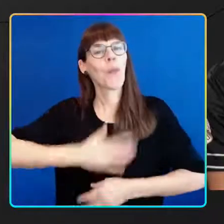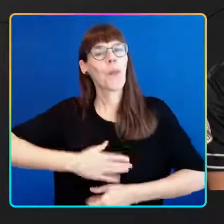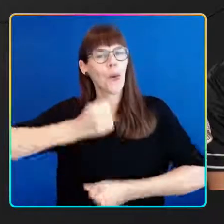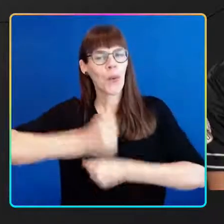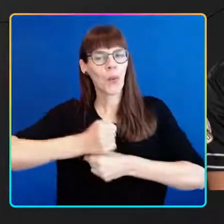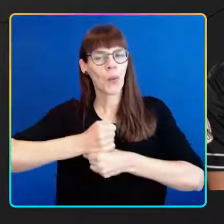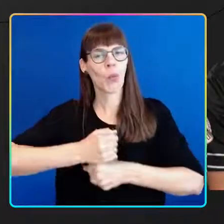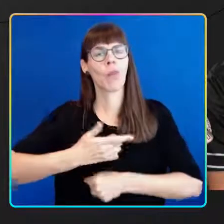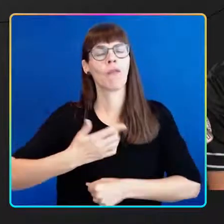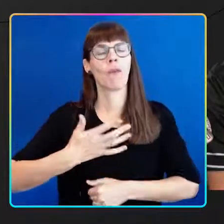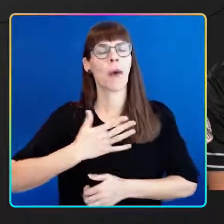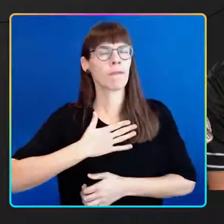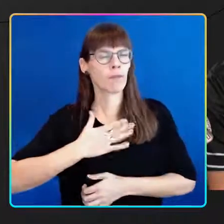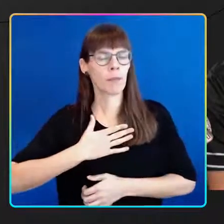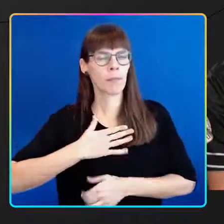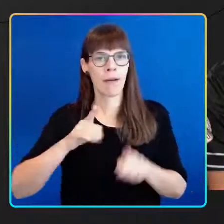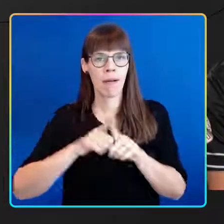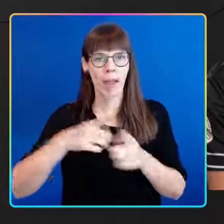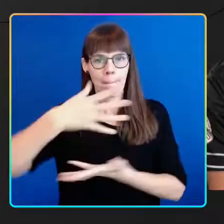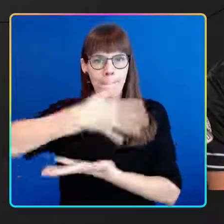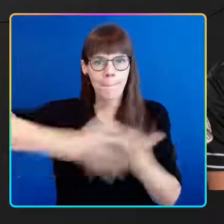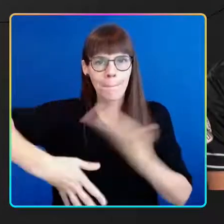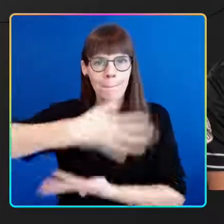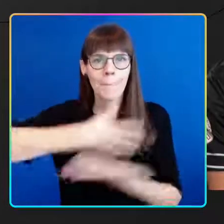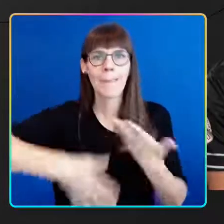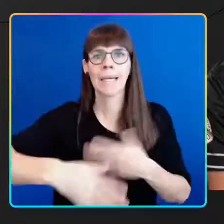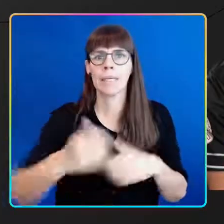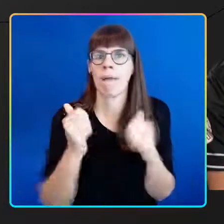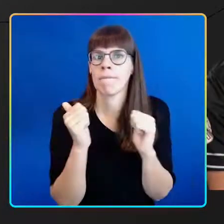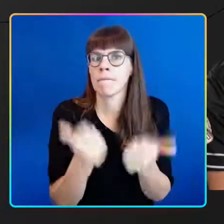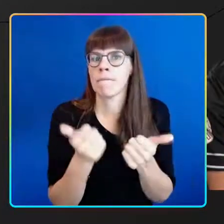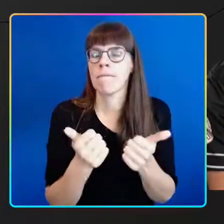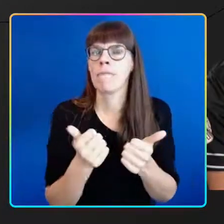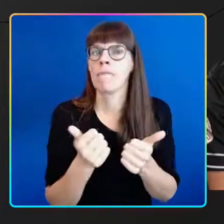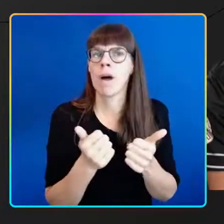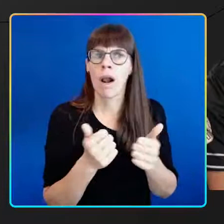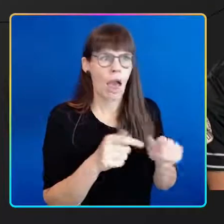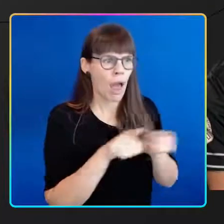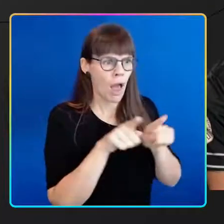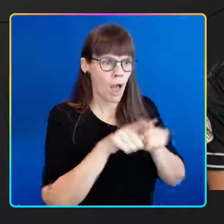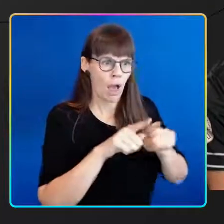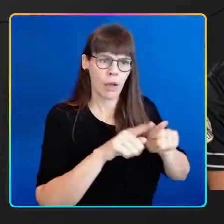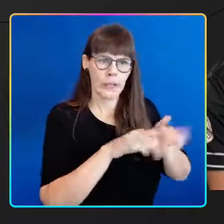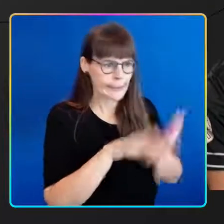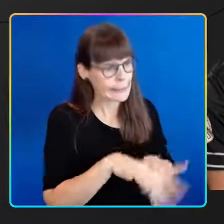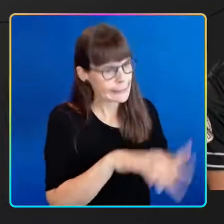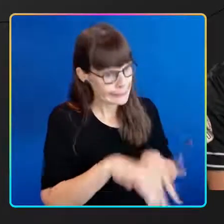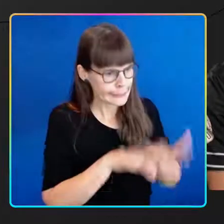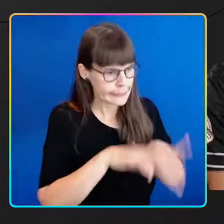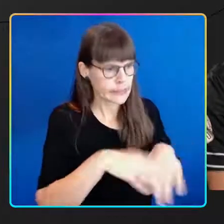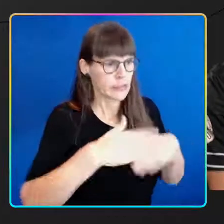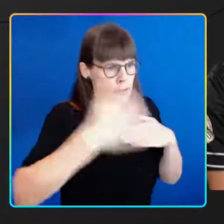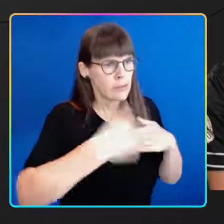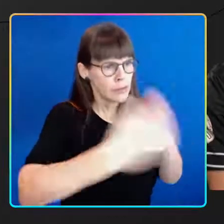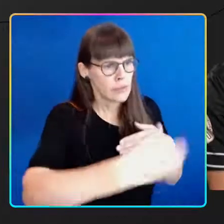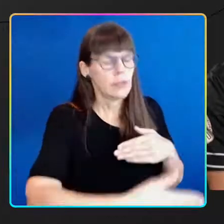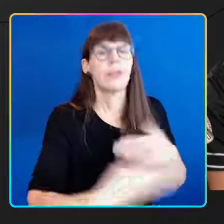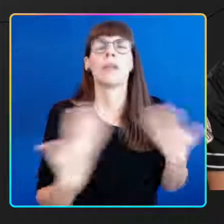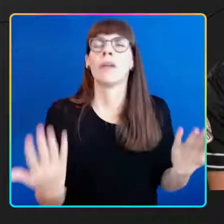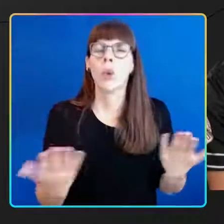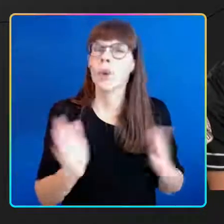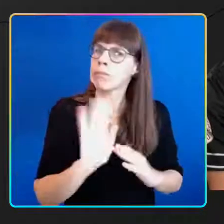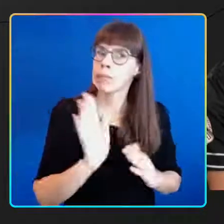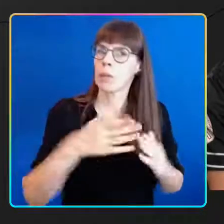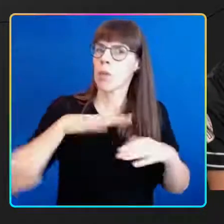mix is really what I look for. So rather than just coding all day or just doing code reviews and stuff, but to actually